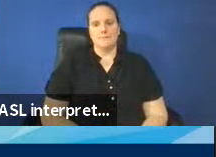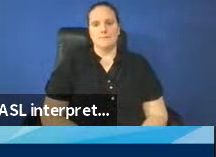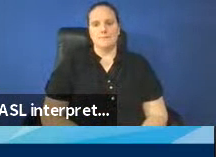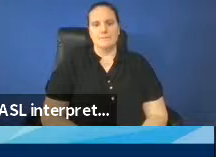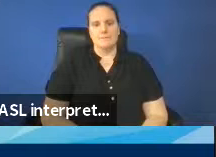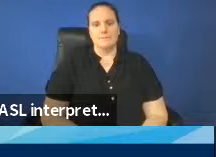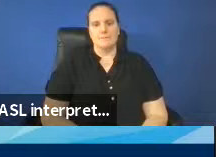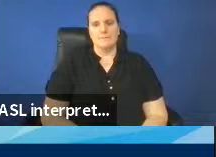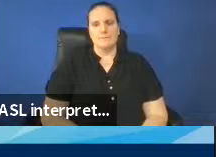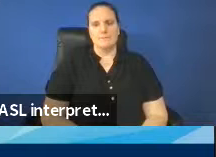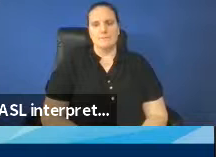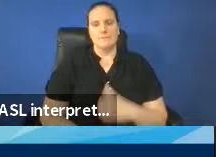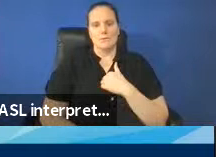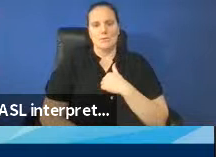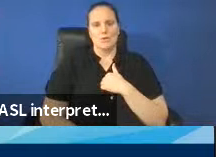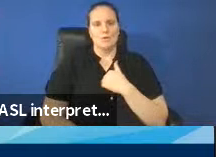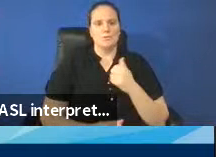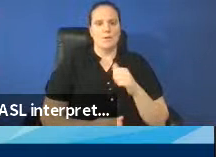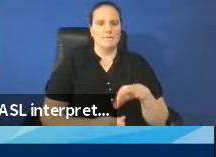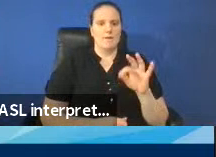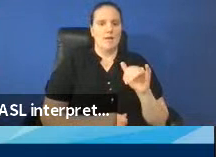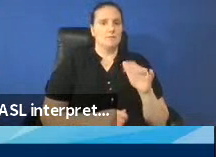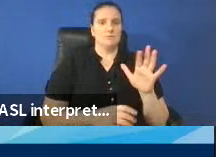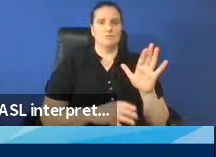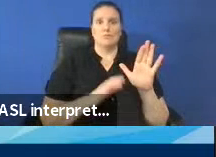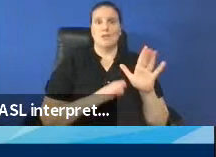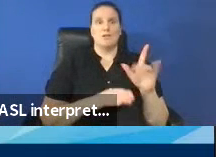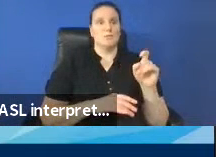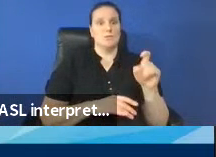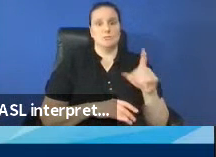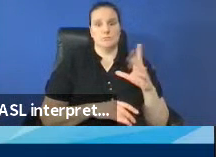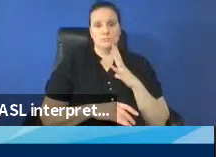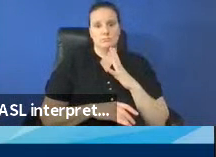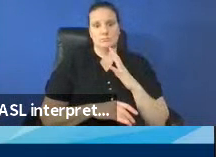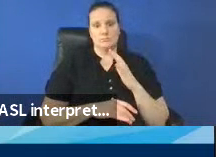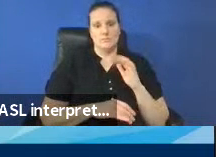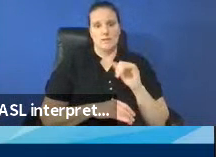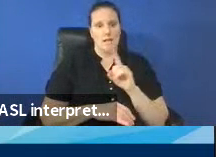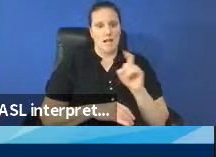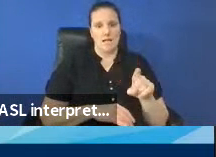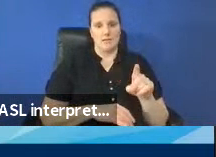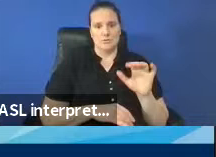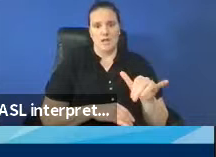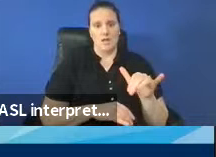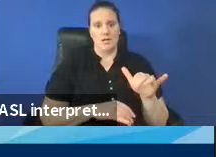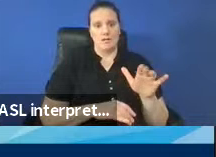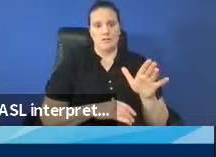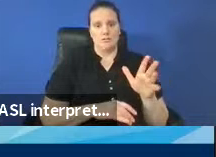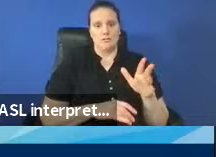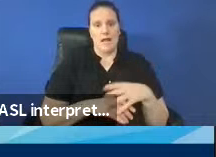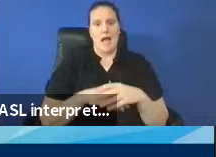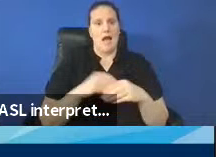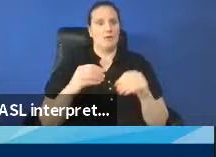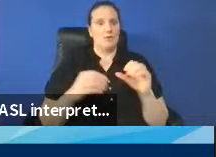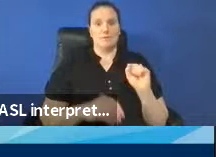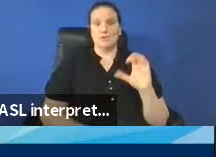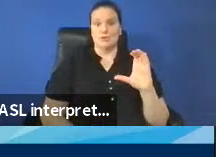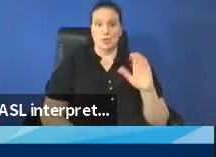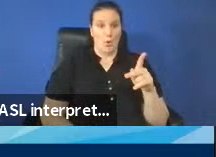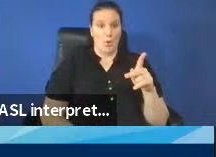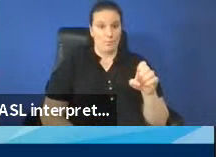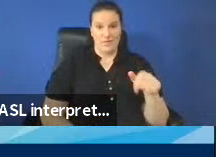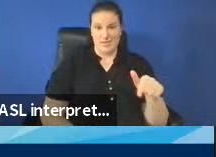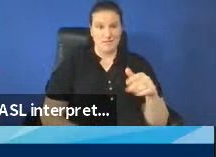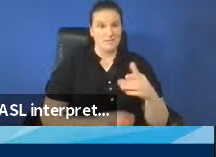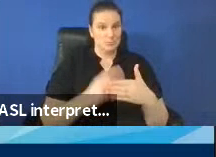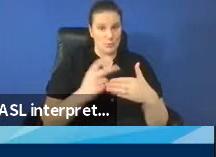Sorry, trying to find my buttons. But I think that's a great question. And that the answer to that question is definitely outside of the scope of this particular